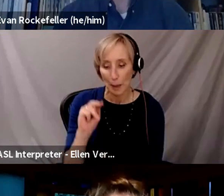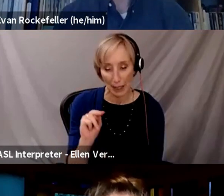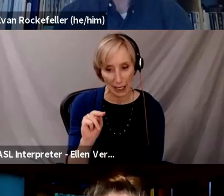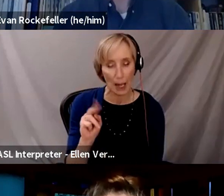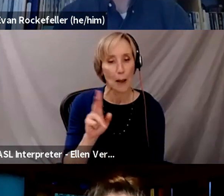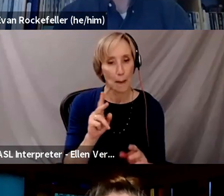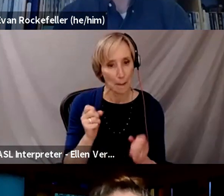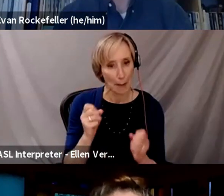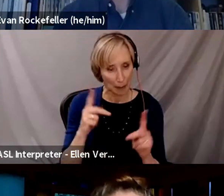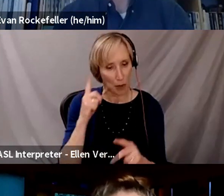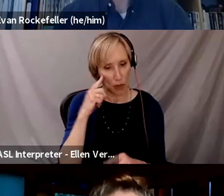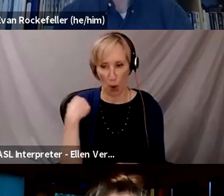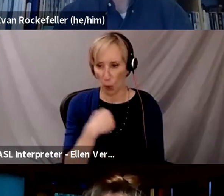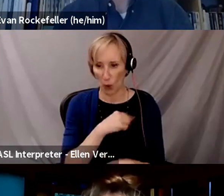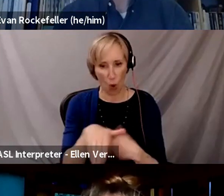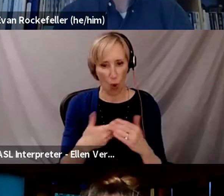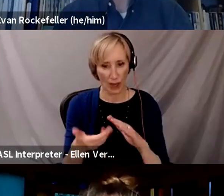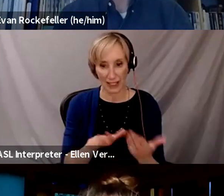much alive.